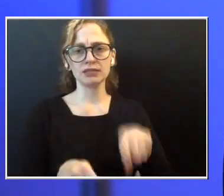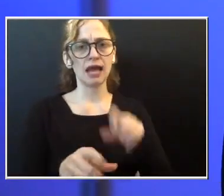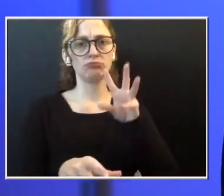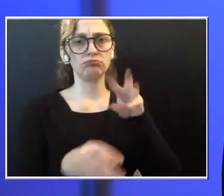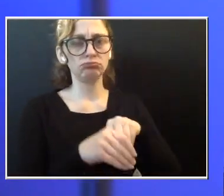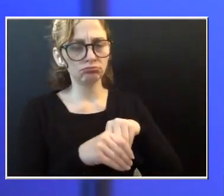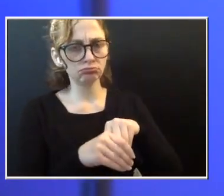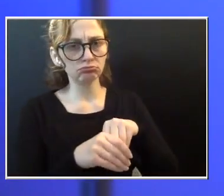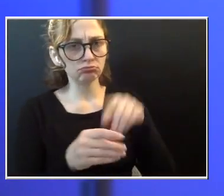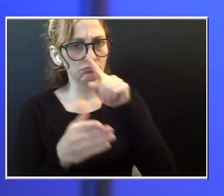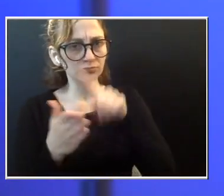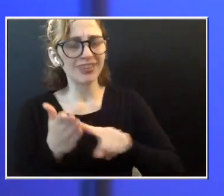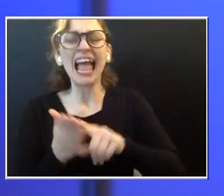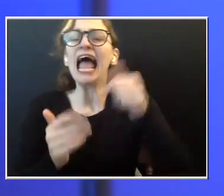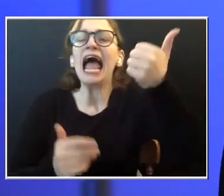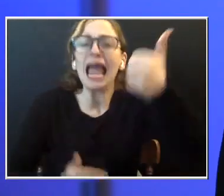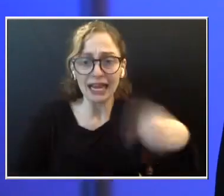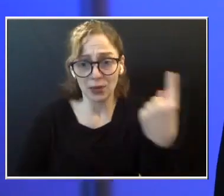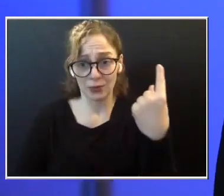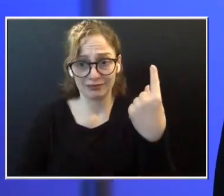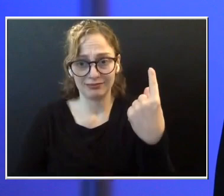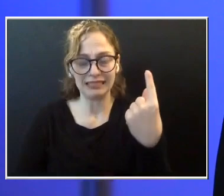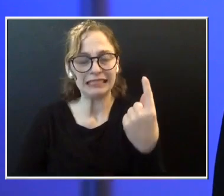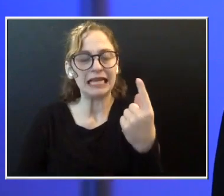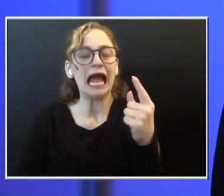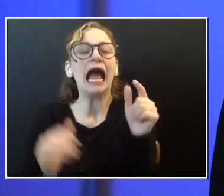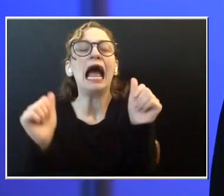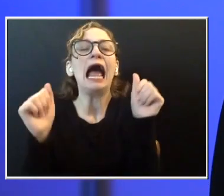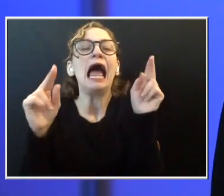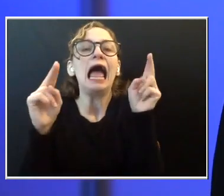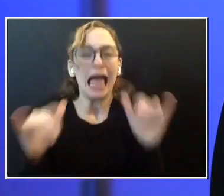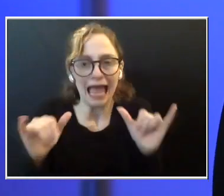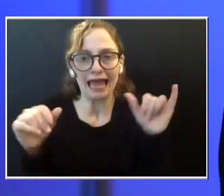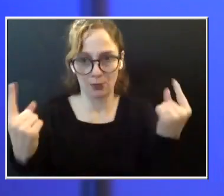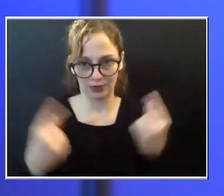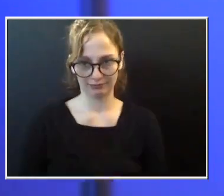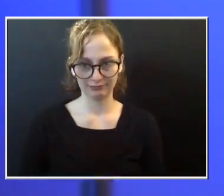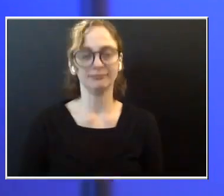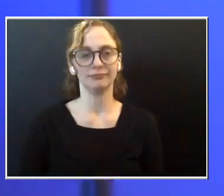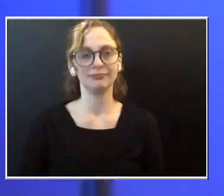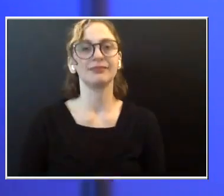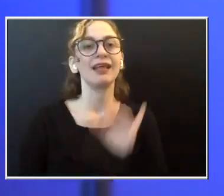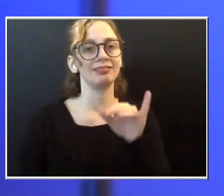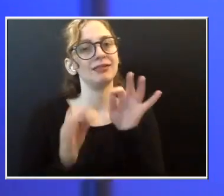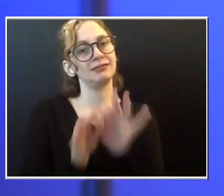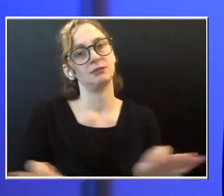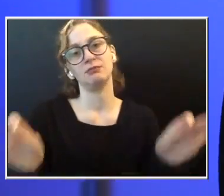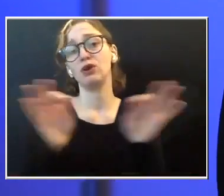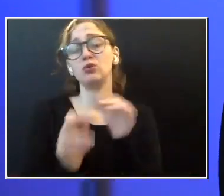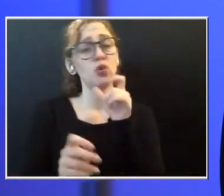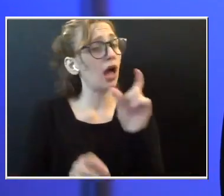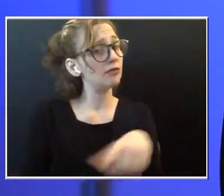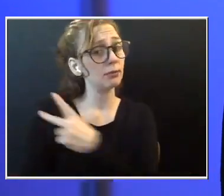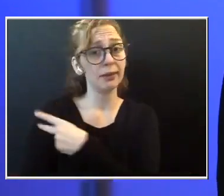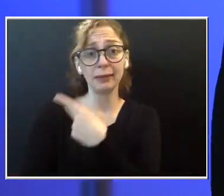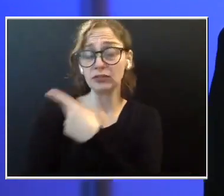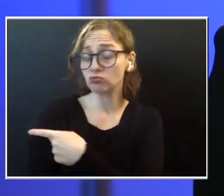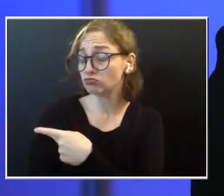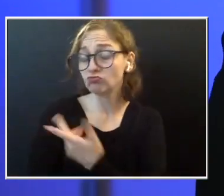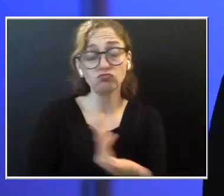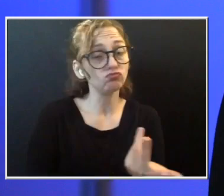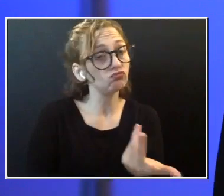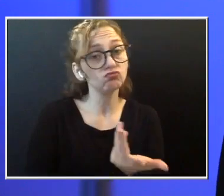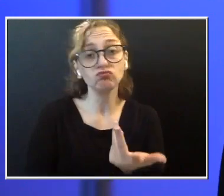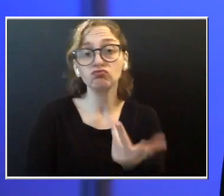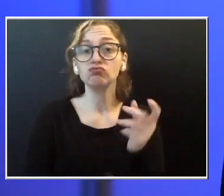that's really important, and we've talked about this a little earlier as well, making sure that people know they don't have to be a patient. They can participate. They can go to the All of